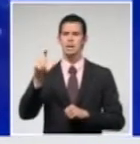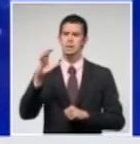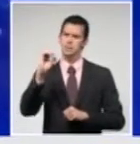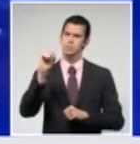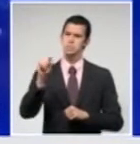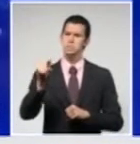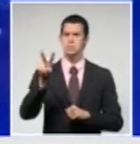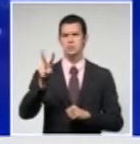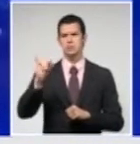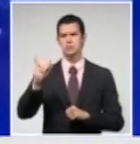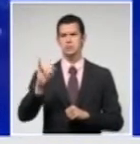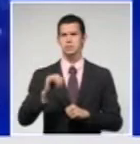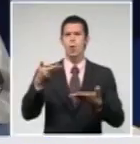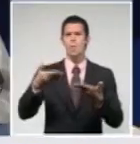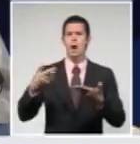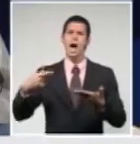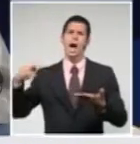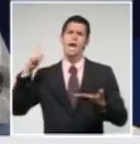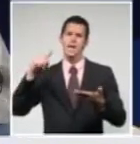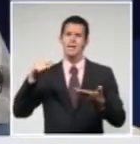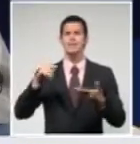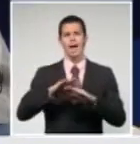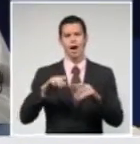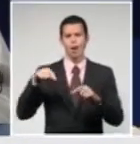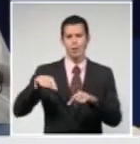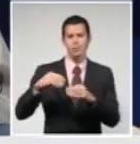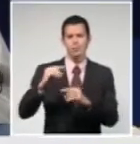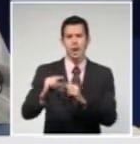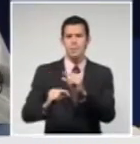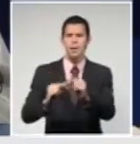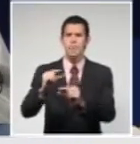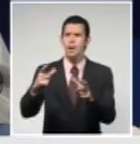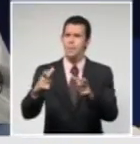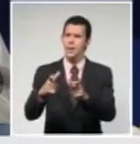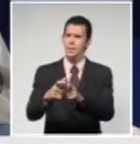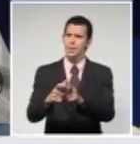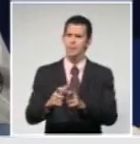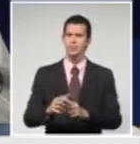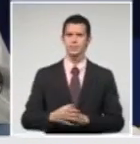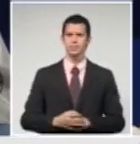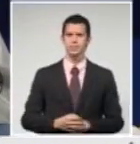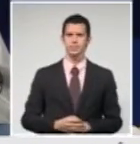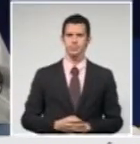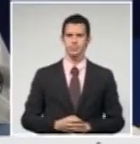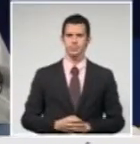days. To summarize, of the